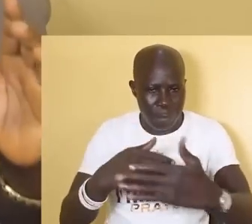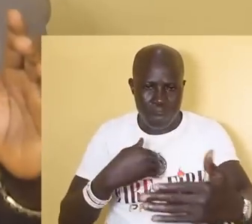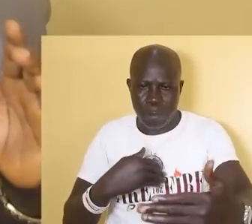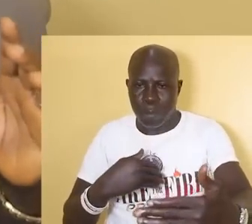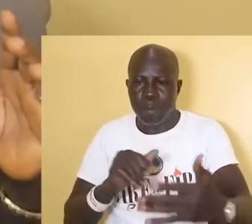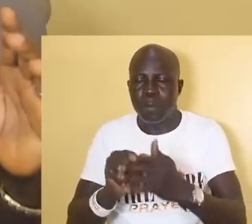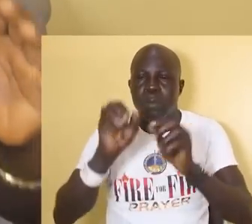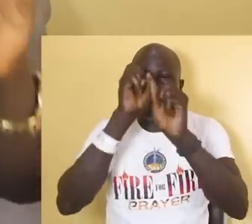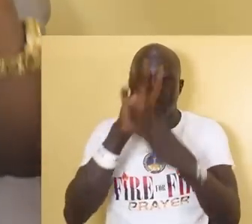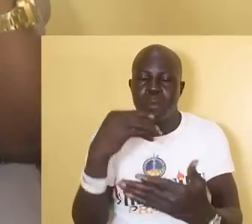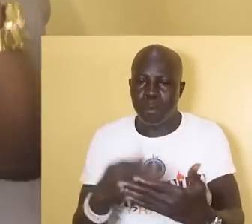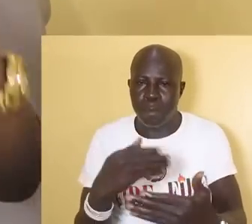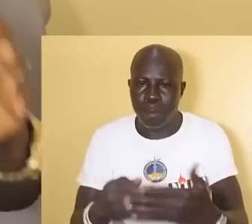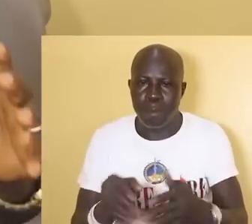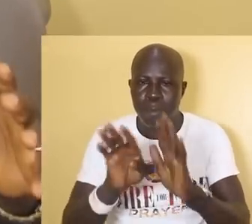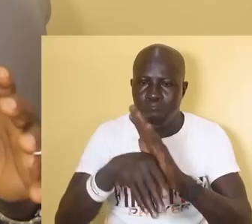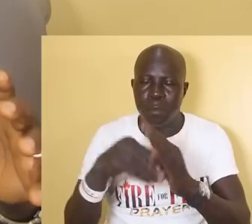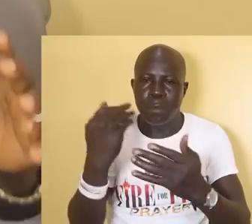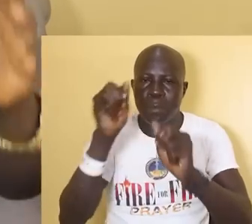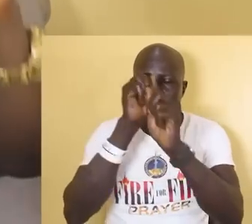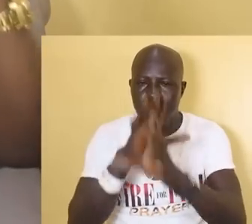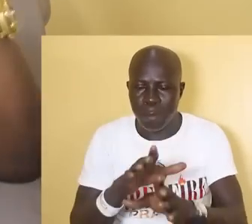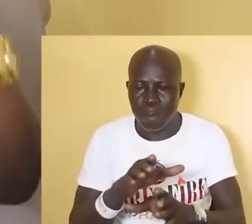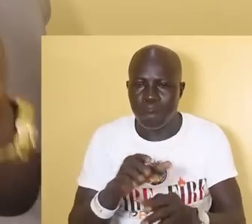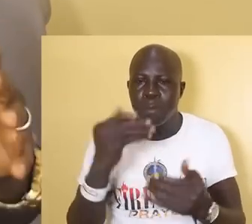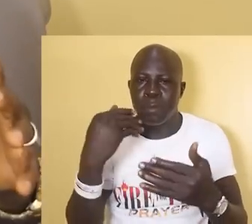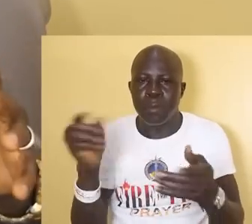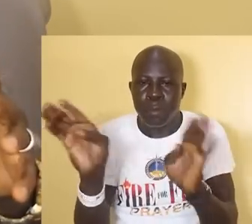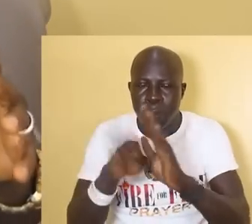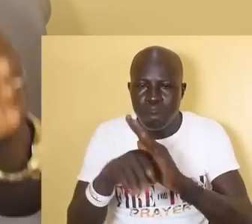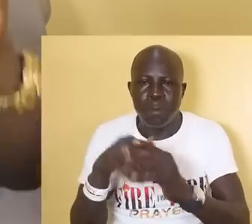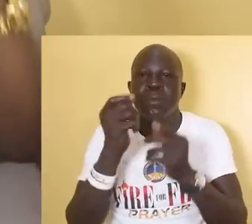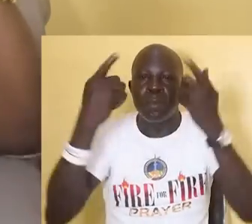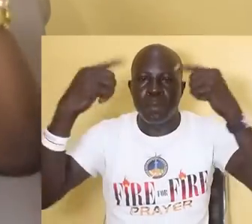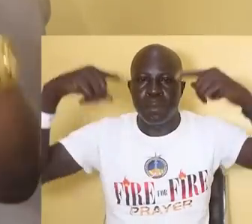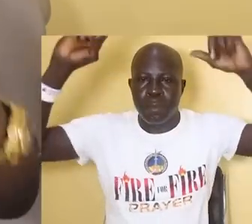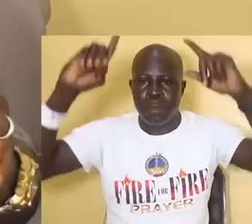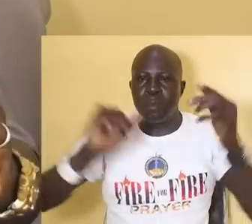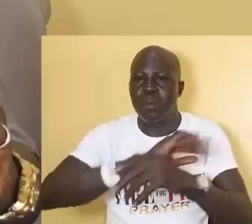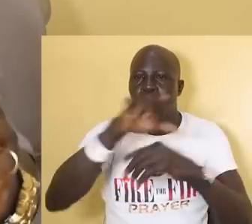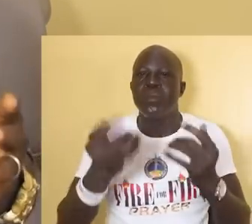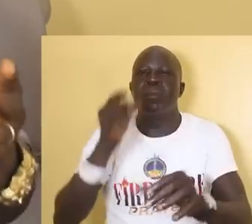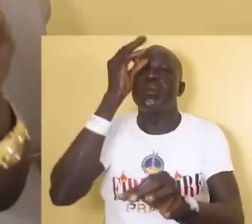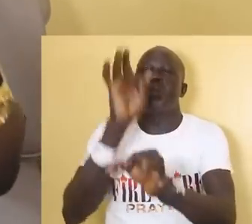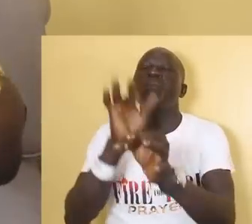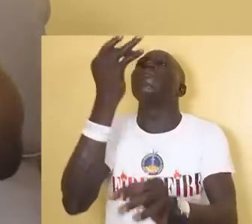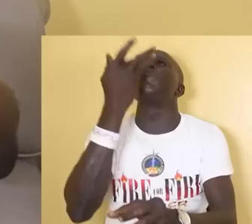you. Door of money. Door of blessing. Door of success. Door of